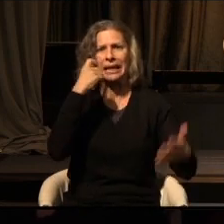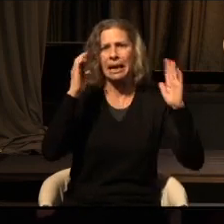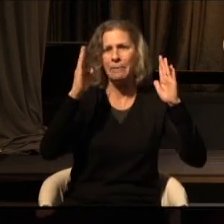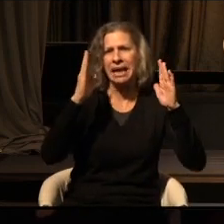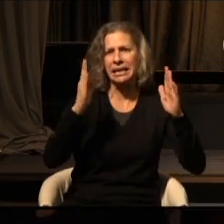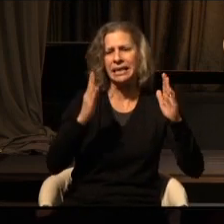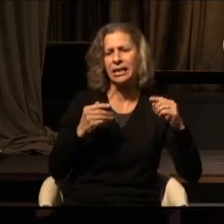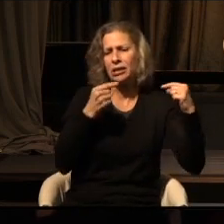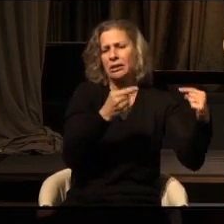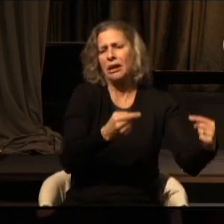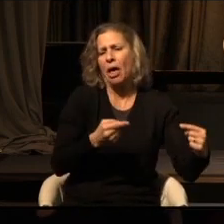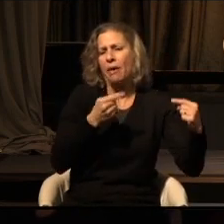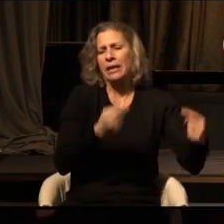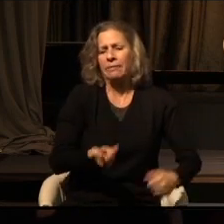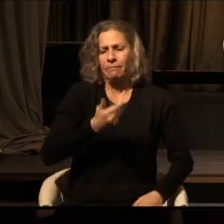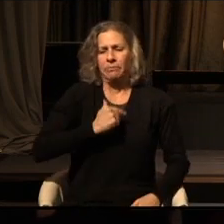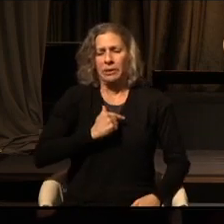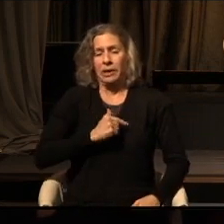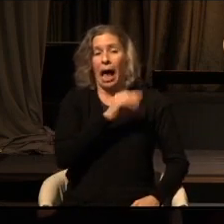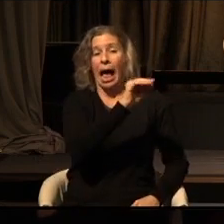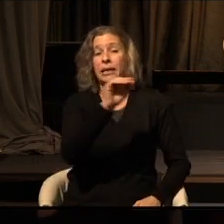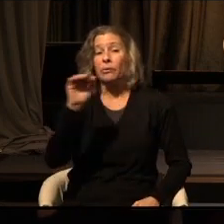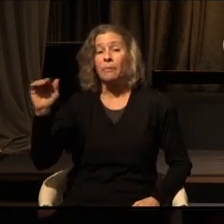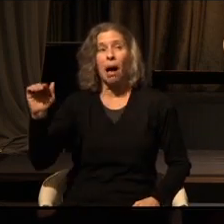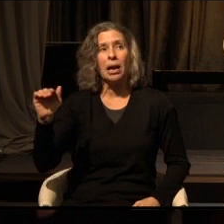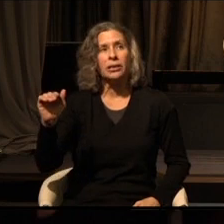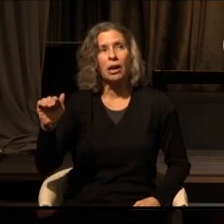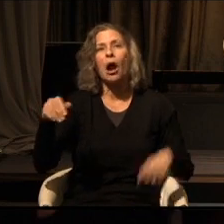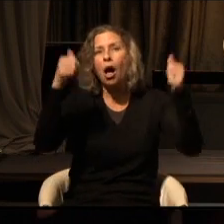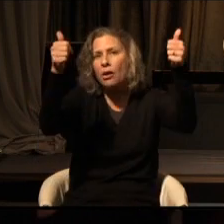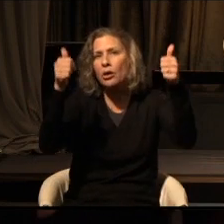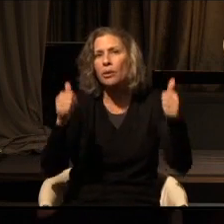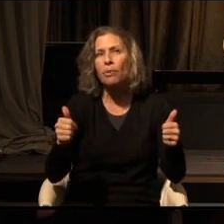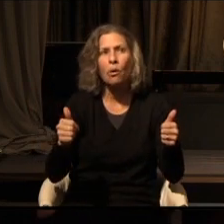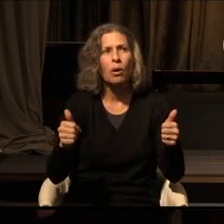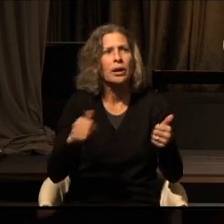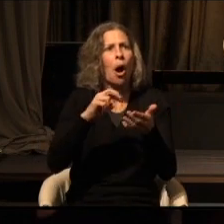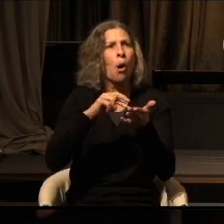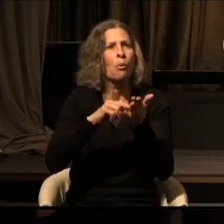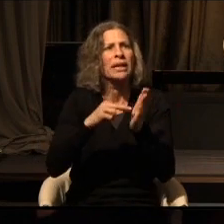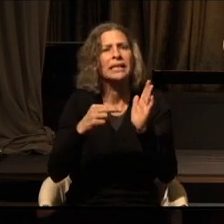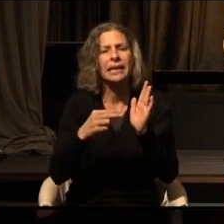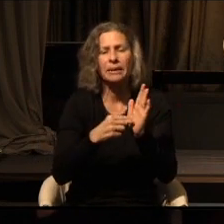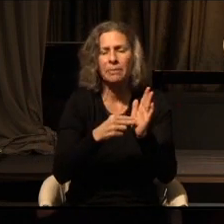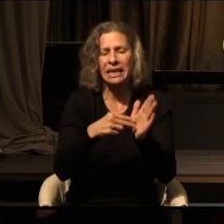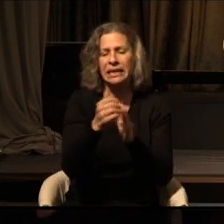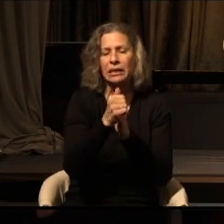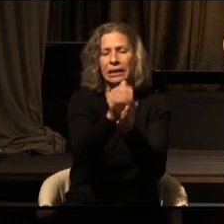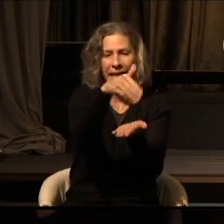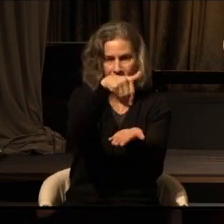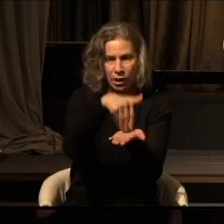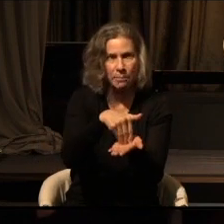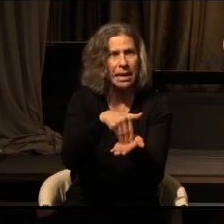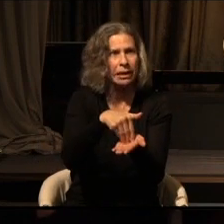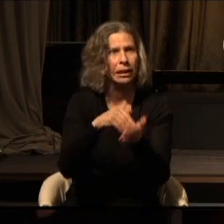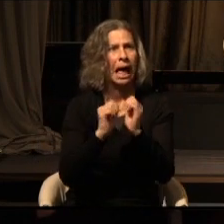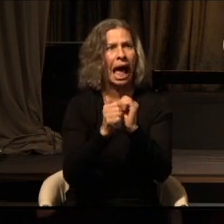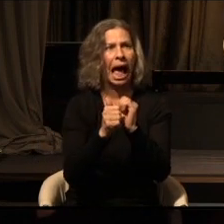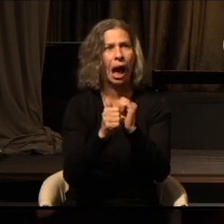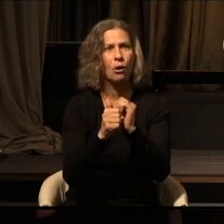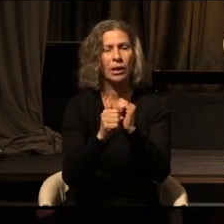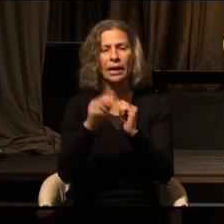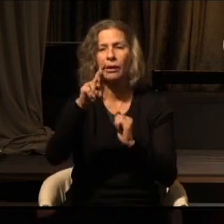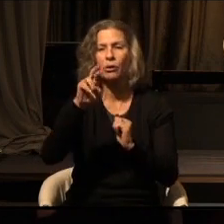wrestle with. So as a reminder, I think we've got them up here on the board. There are, what does it mean to lead from the middle? How can we